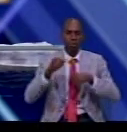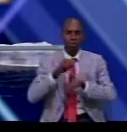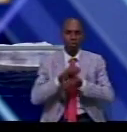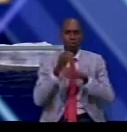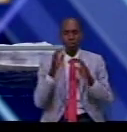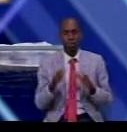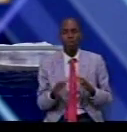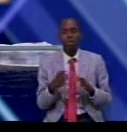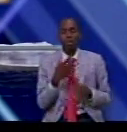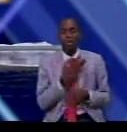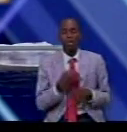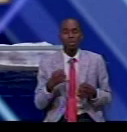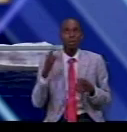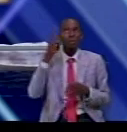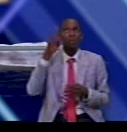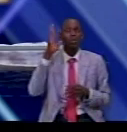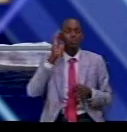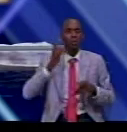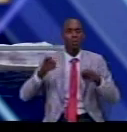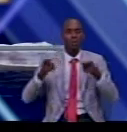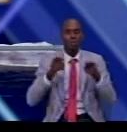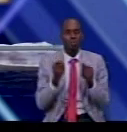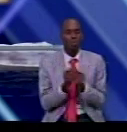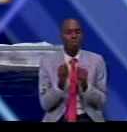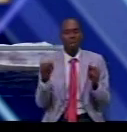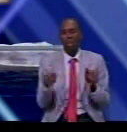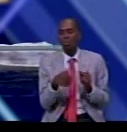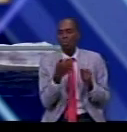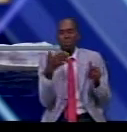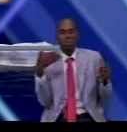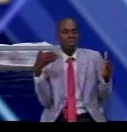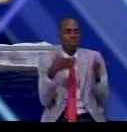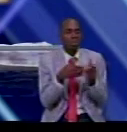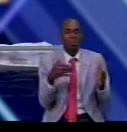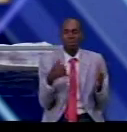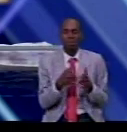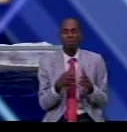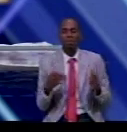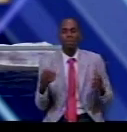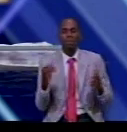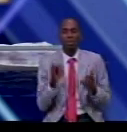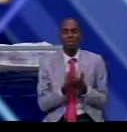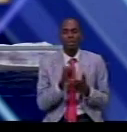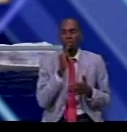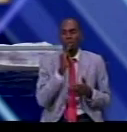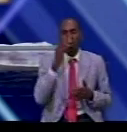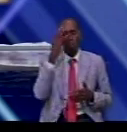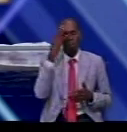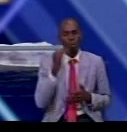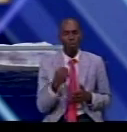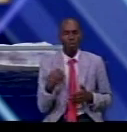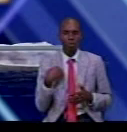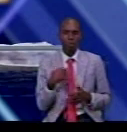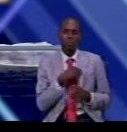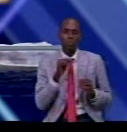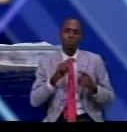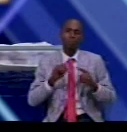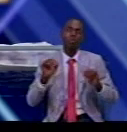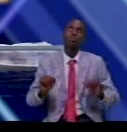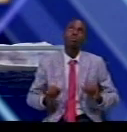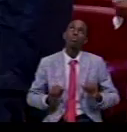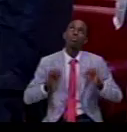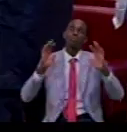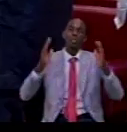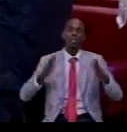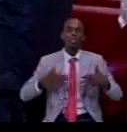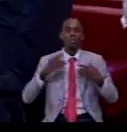reign without a challenge. He will reign without anybody opposing him. That's why we have to surrender our life to him and live